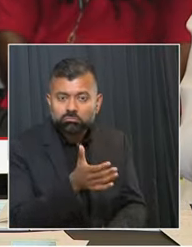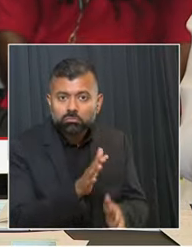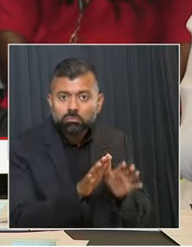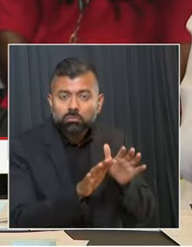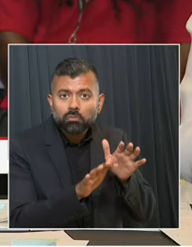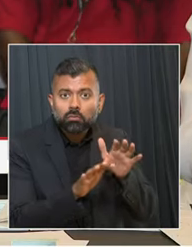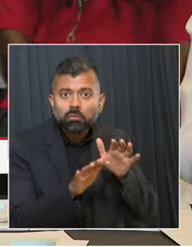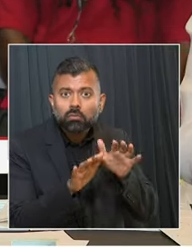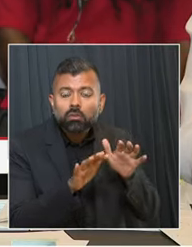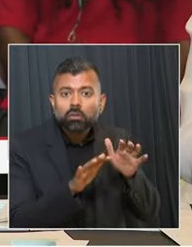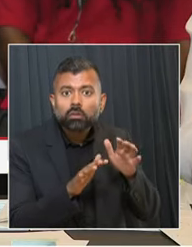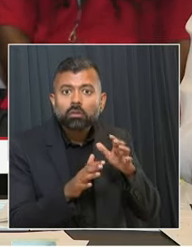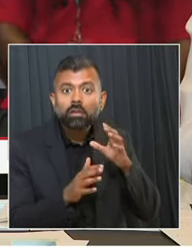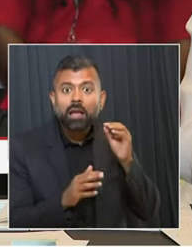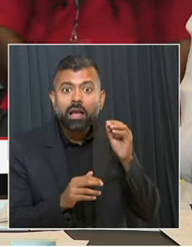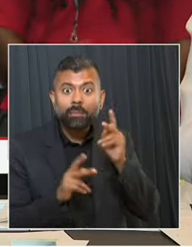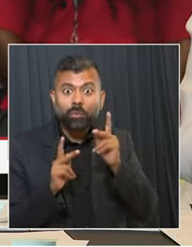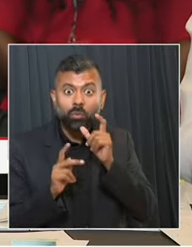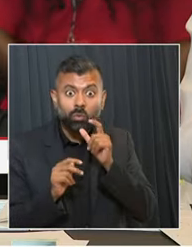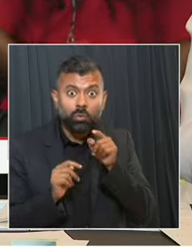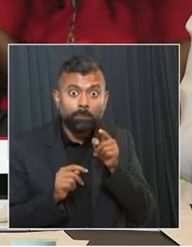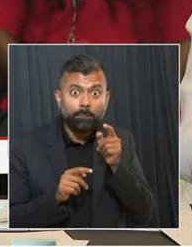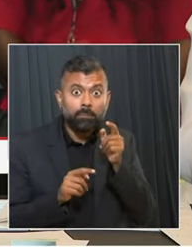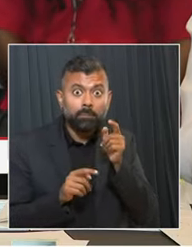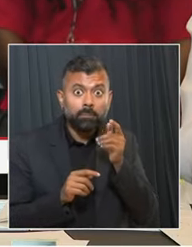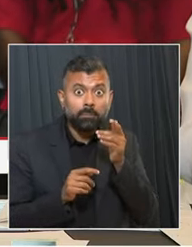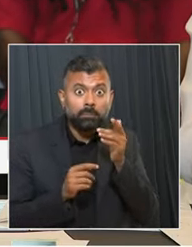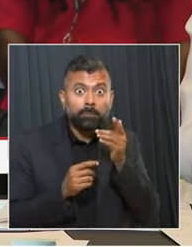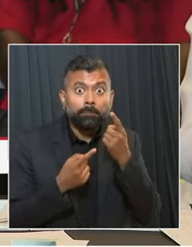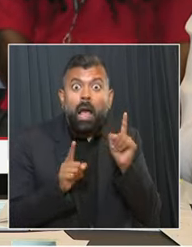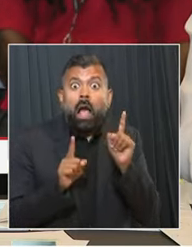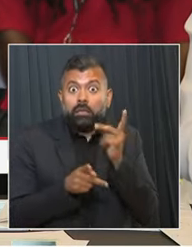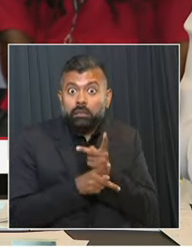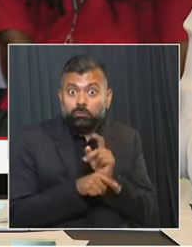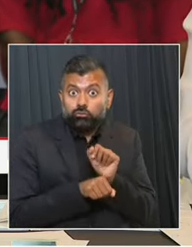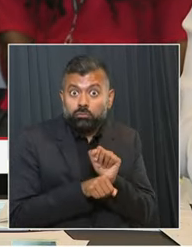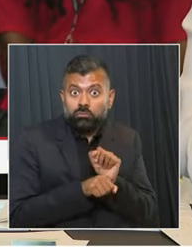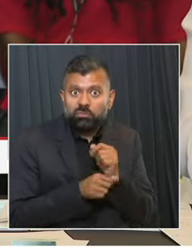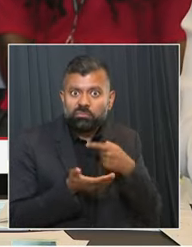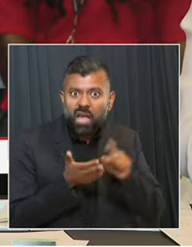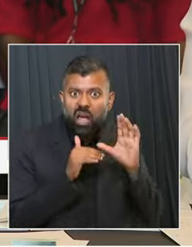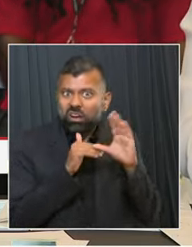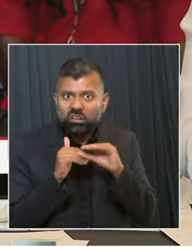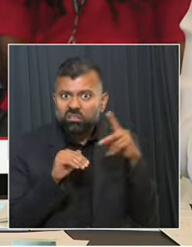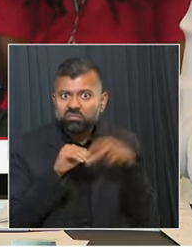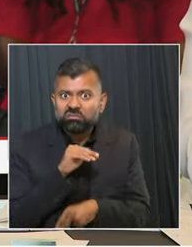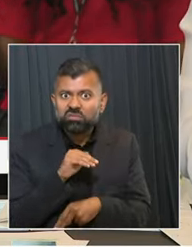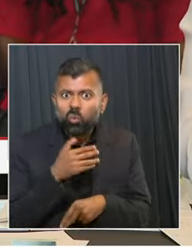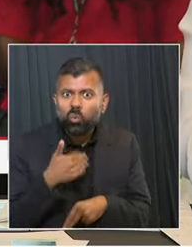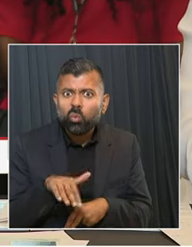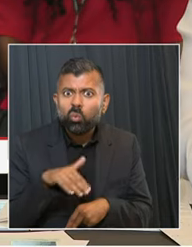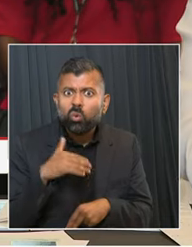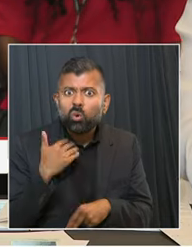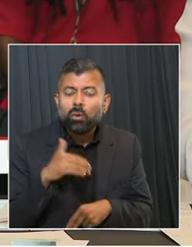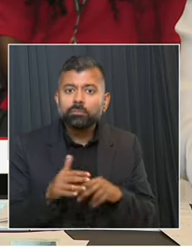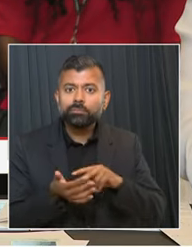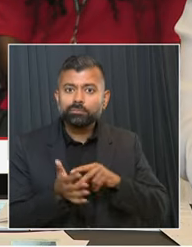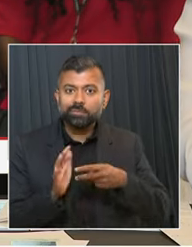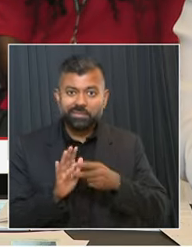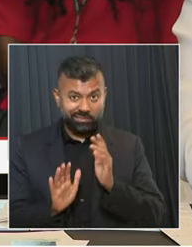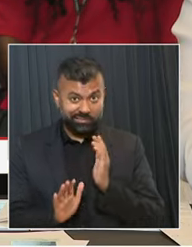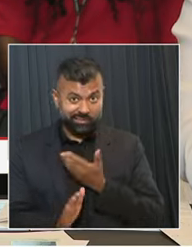this policy matter and repeal 82 to keep people in good paying jobs